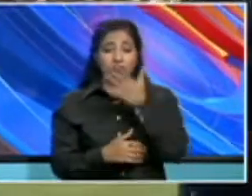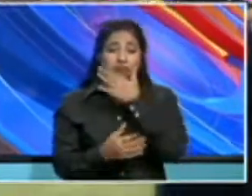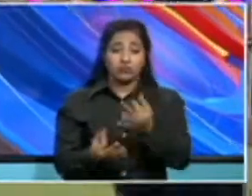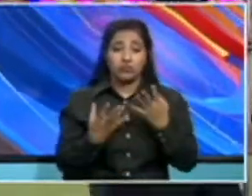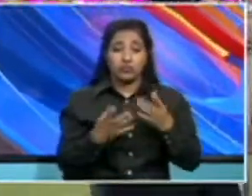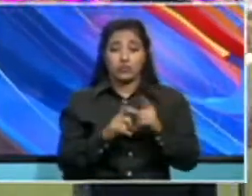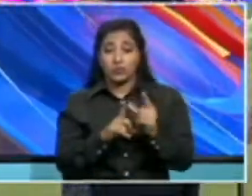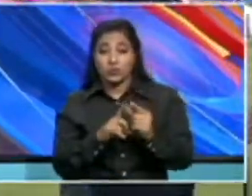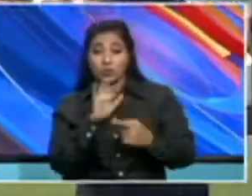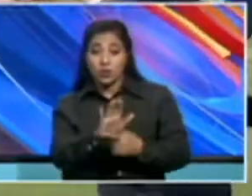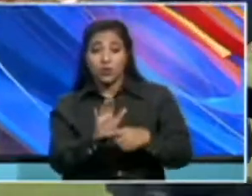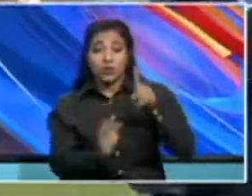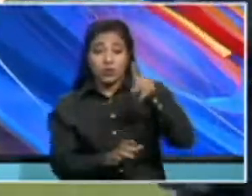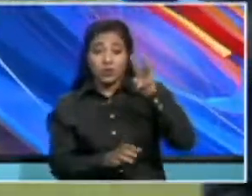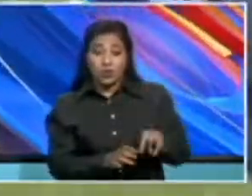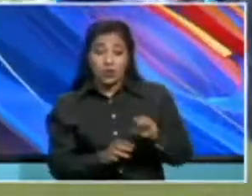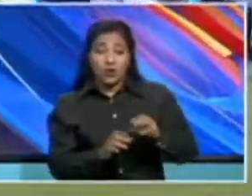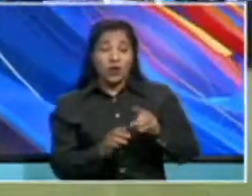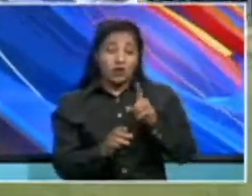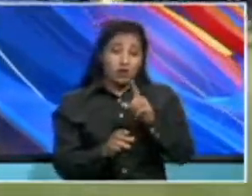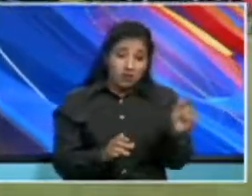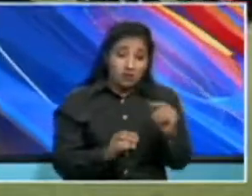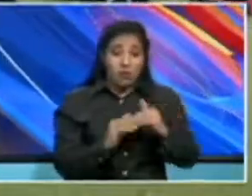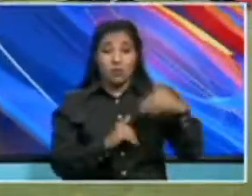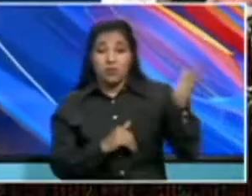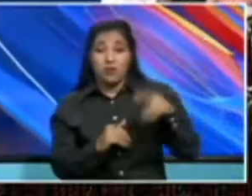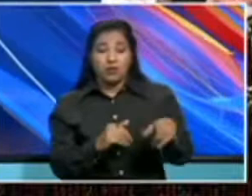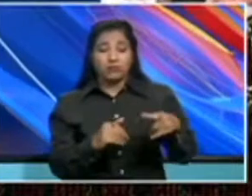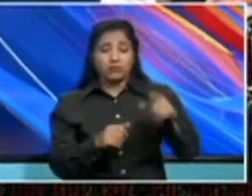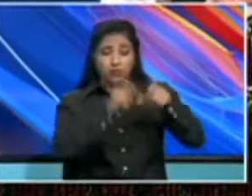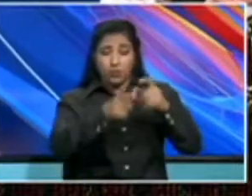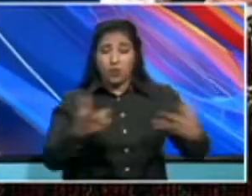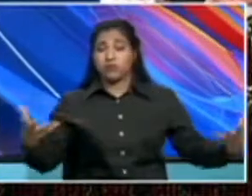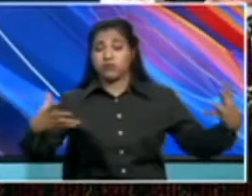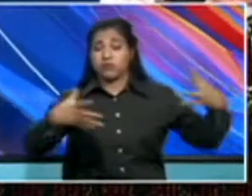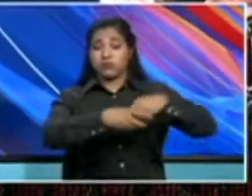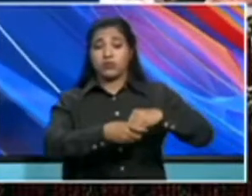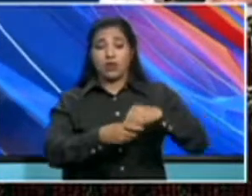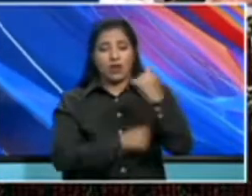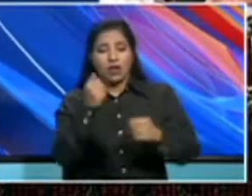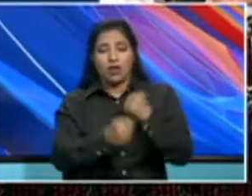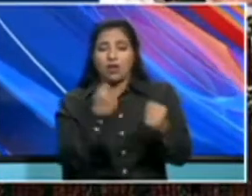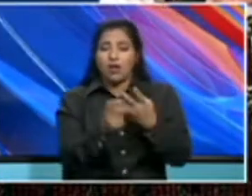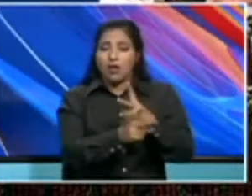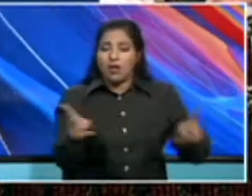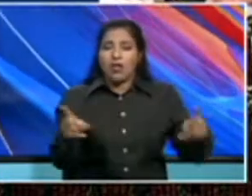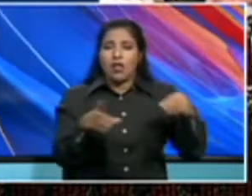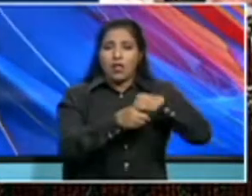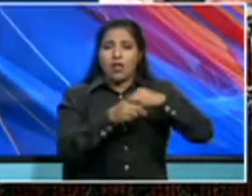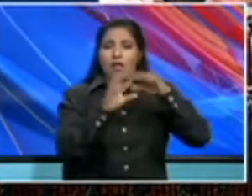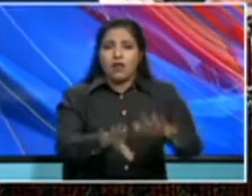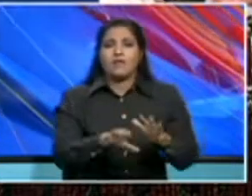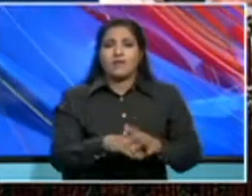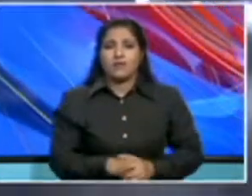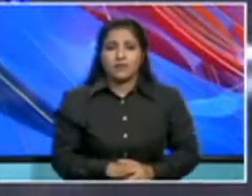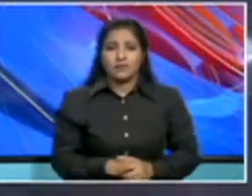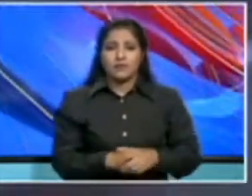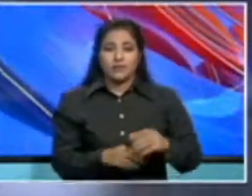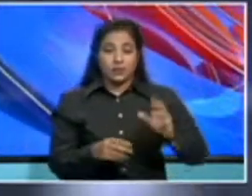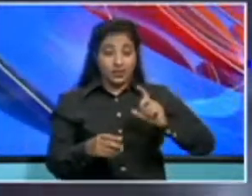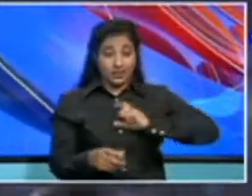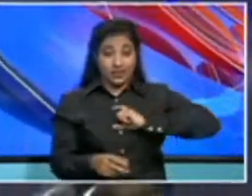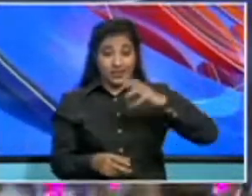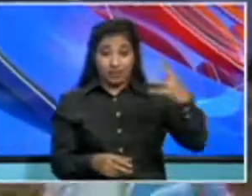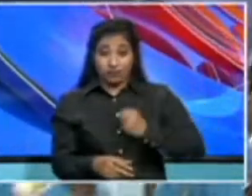nearly 7,183 athletes will be participating in the games, and they'll be fighting for a host of